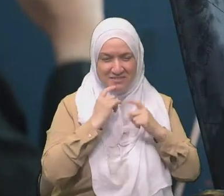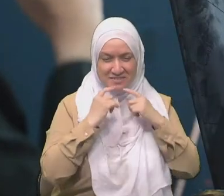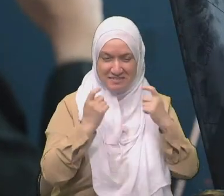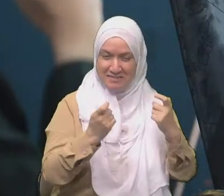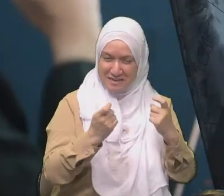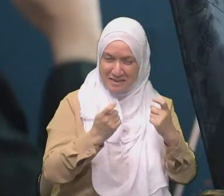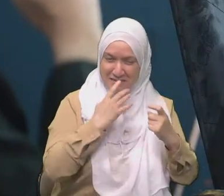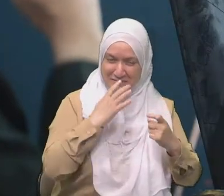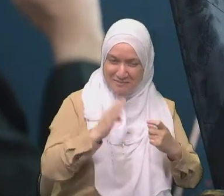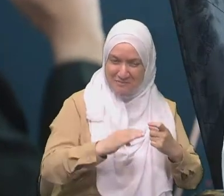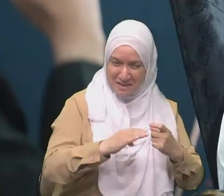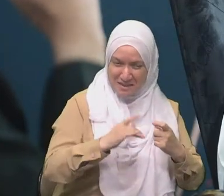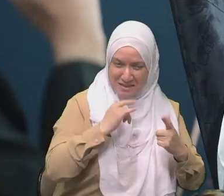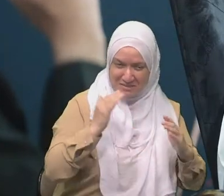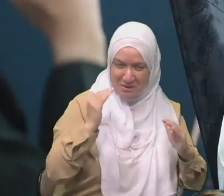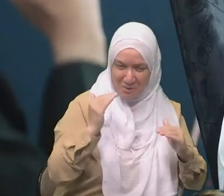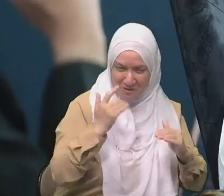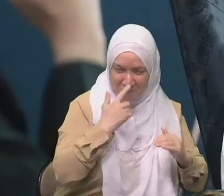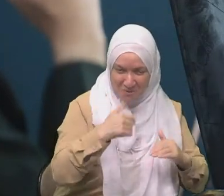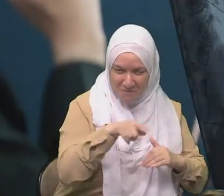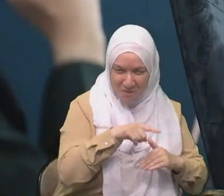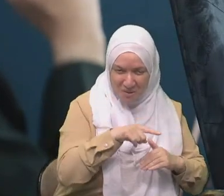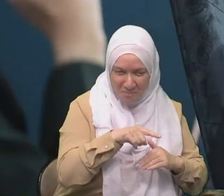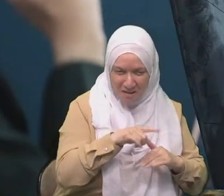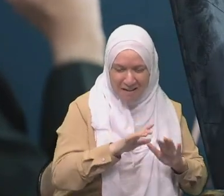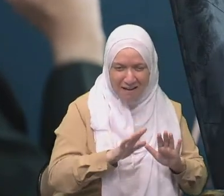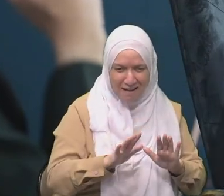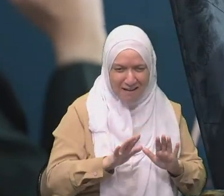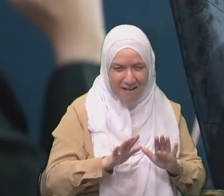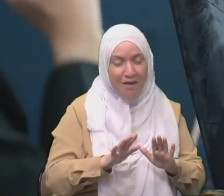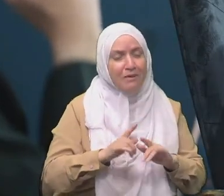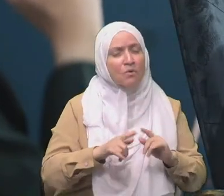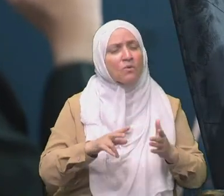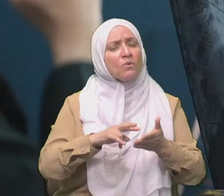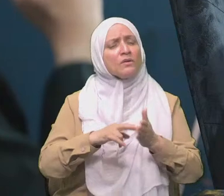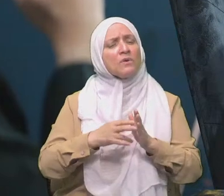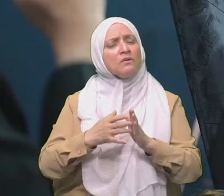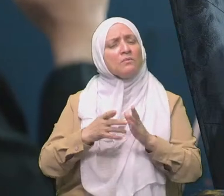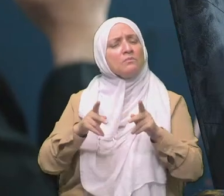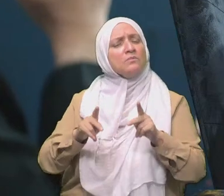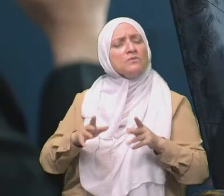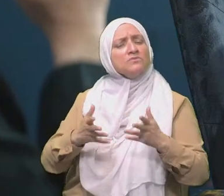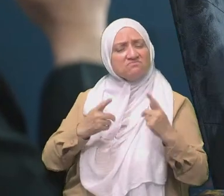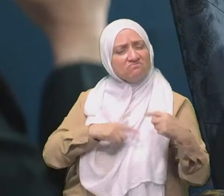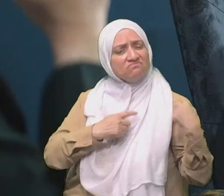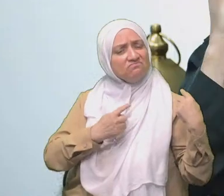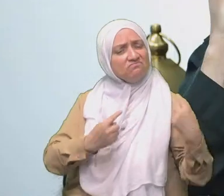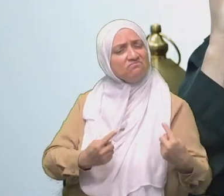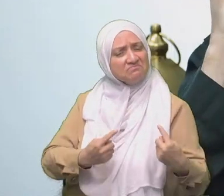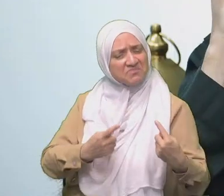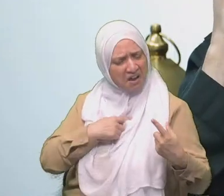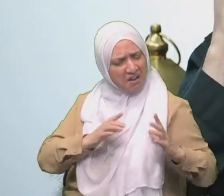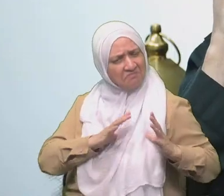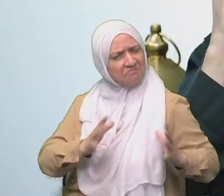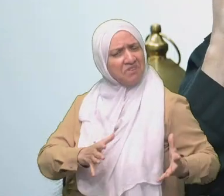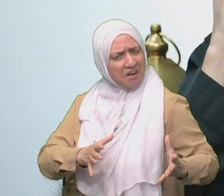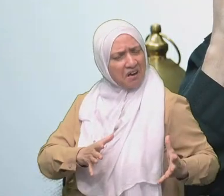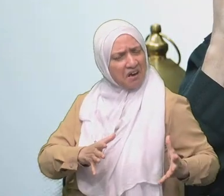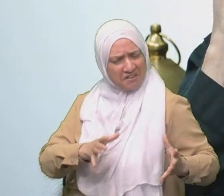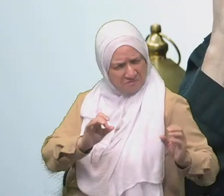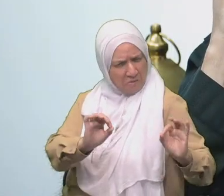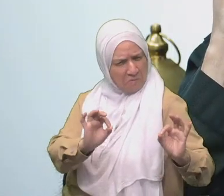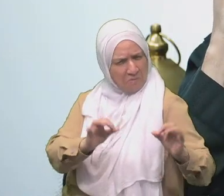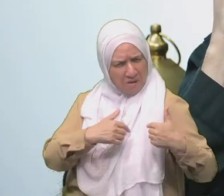that's fine. Now I realize this is dangerous. Is there hope? 100%. There is tawbah